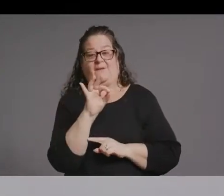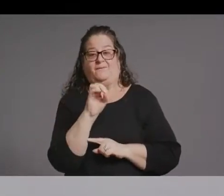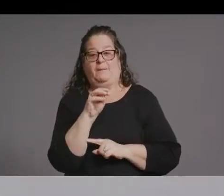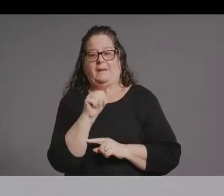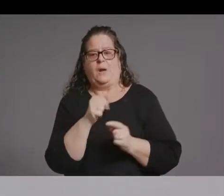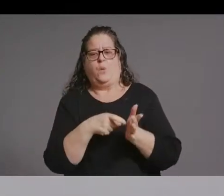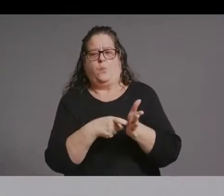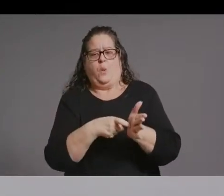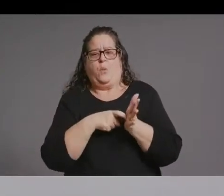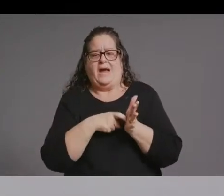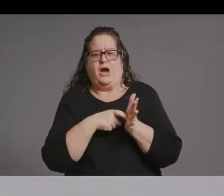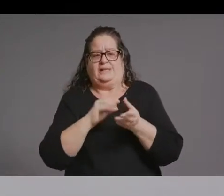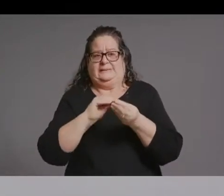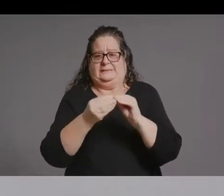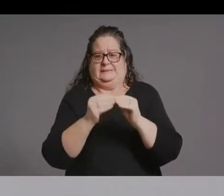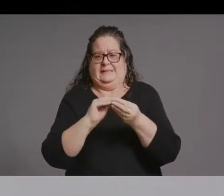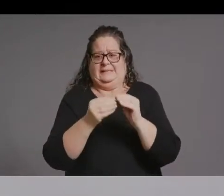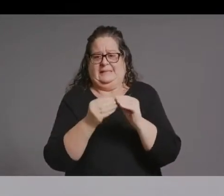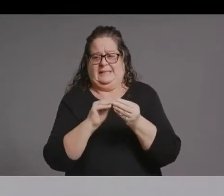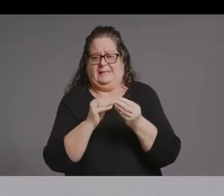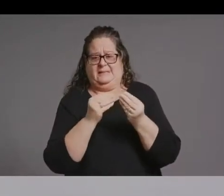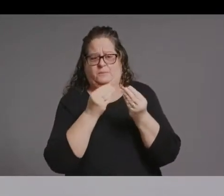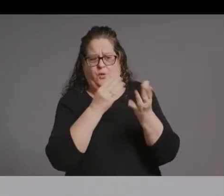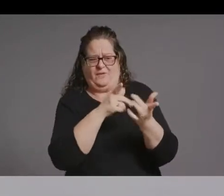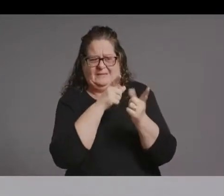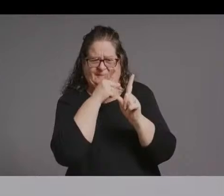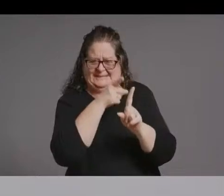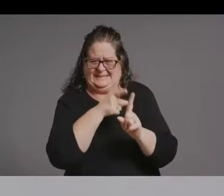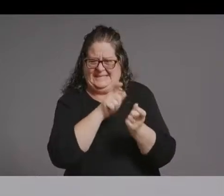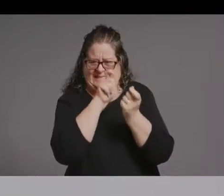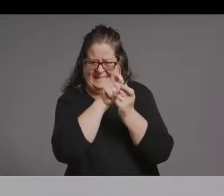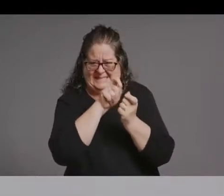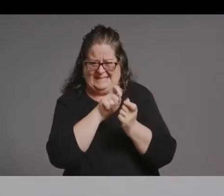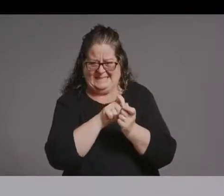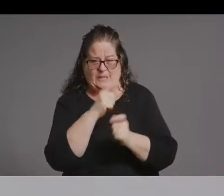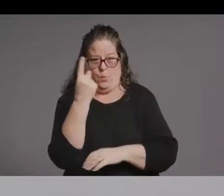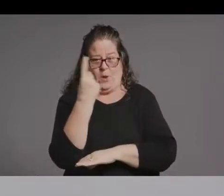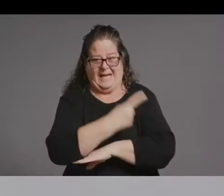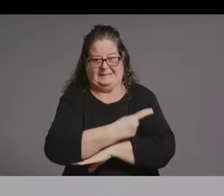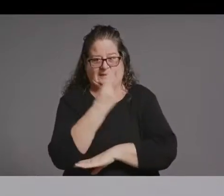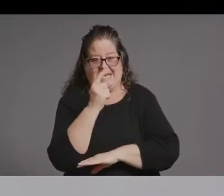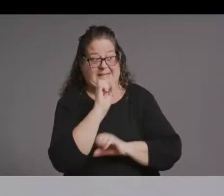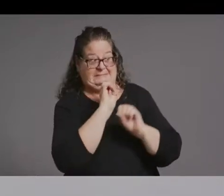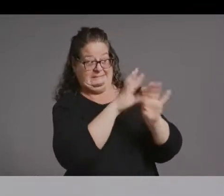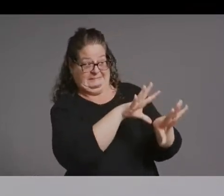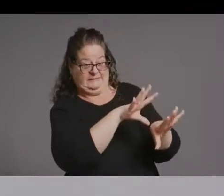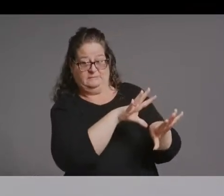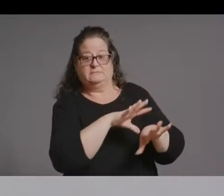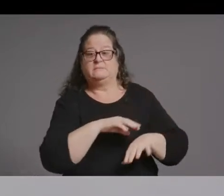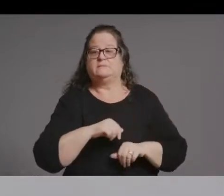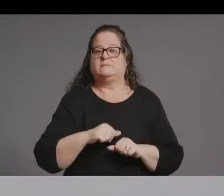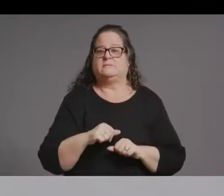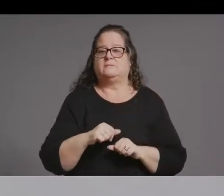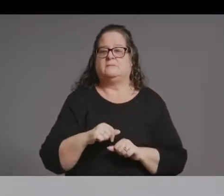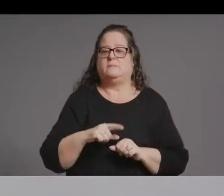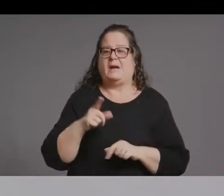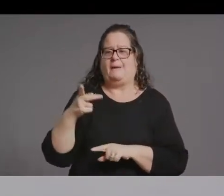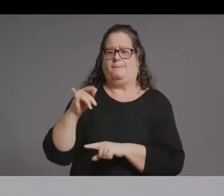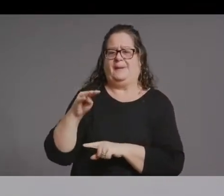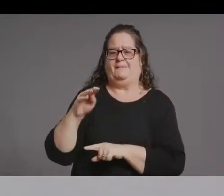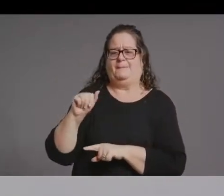aggregate, de-identified manner within 1 day. Pima County has asked us to ask FEMA if that could be extended to 3